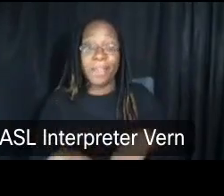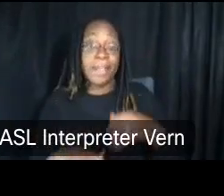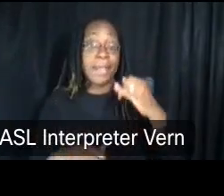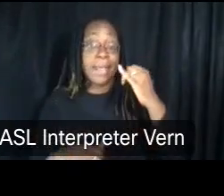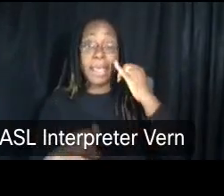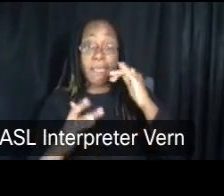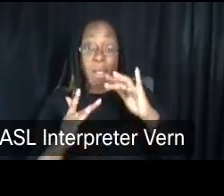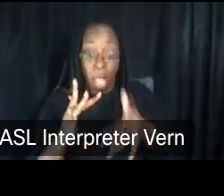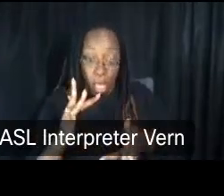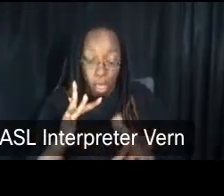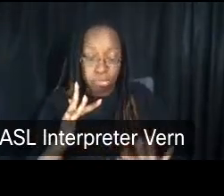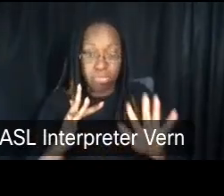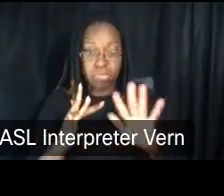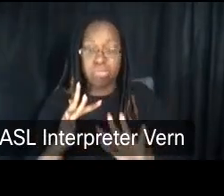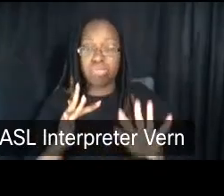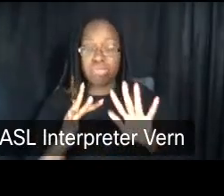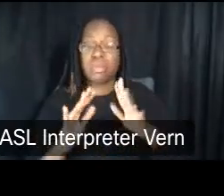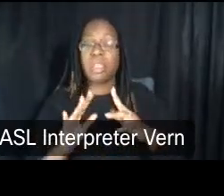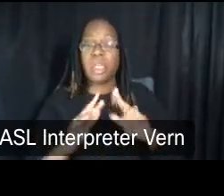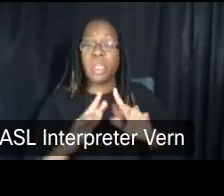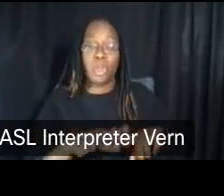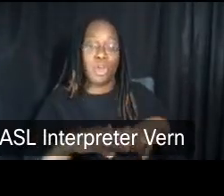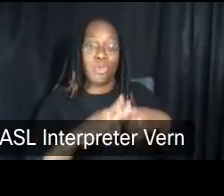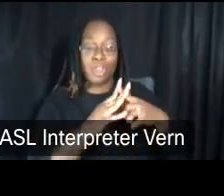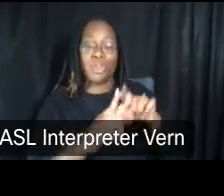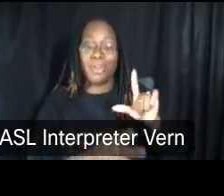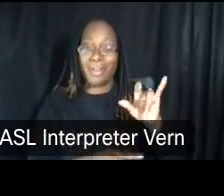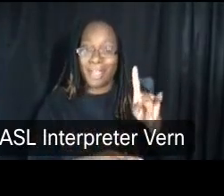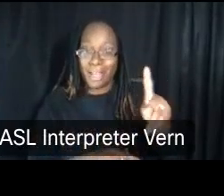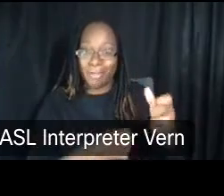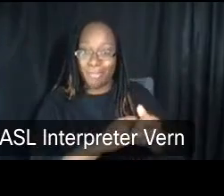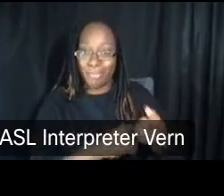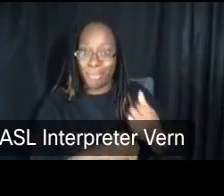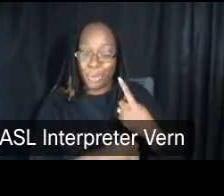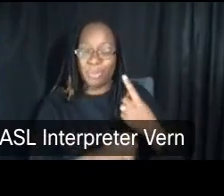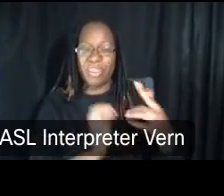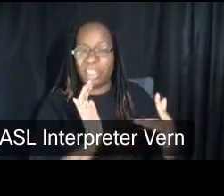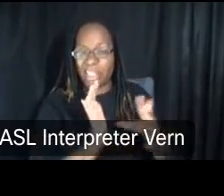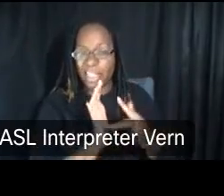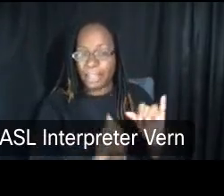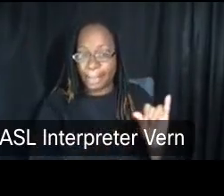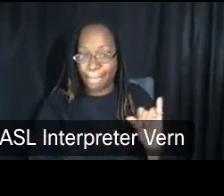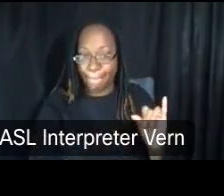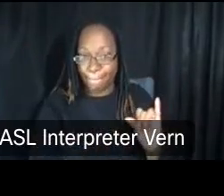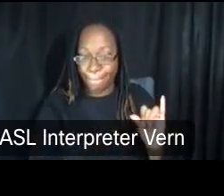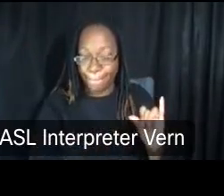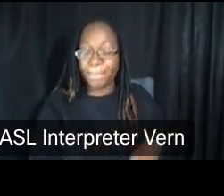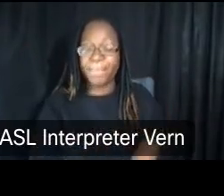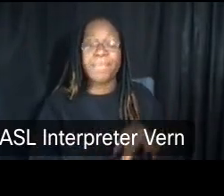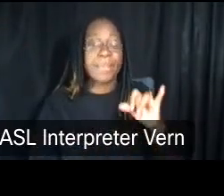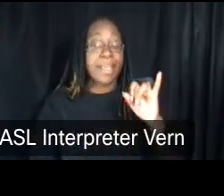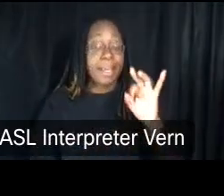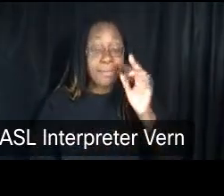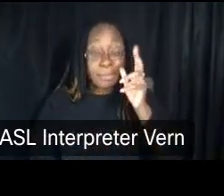please re-enter the session using the original webinar link that was emailed to you. If the sound is unclear,